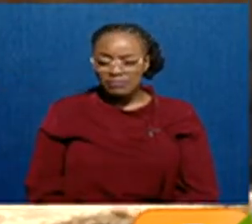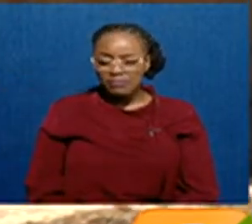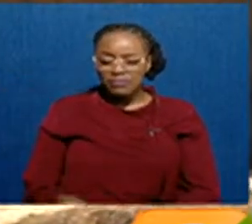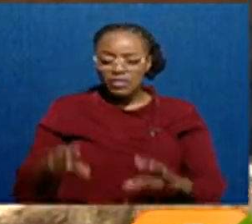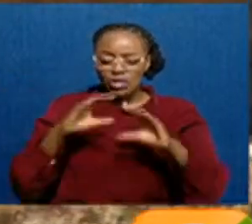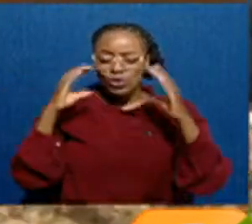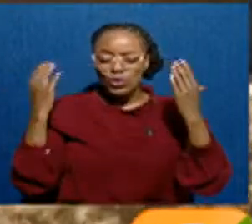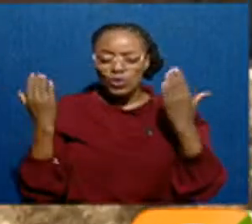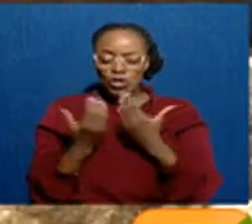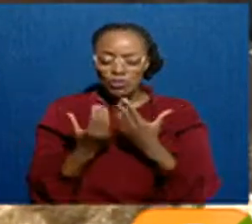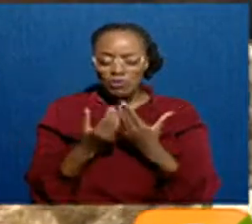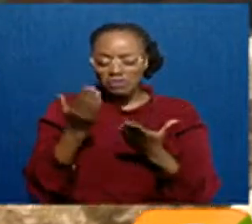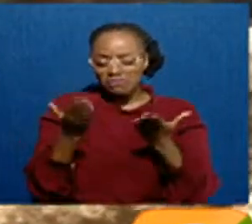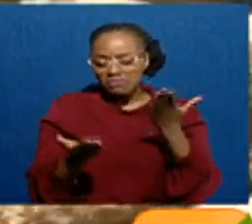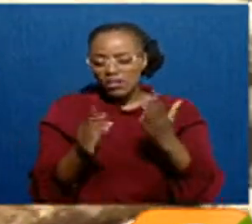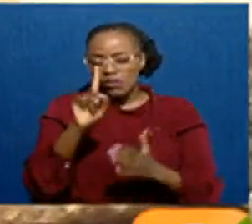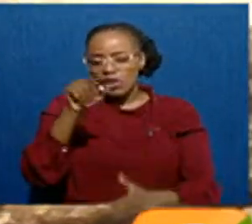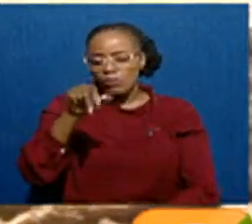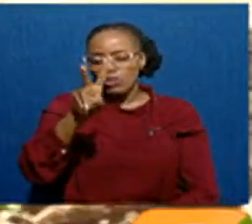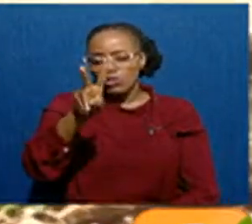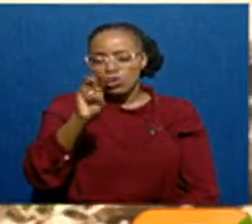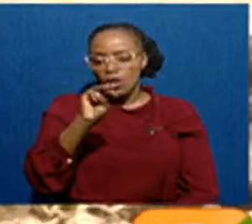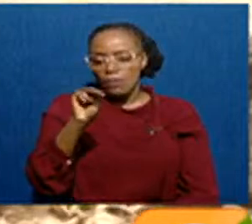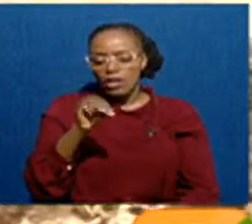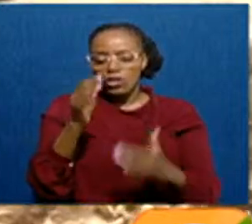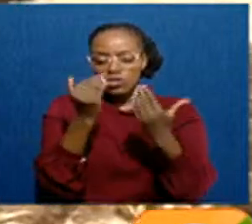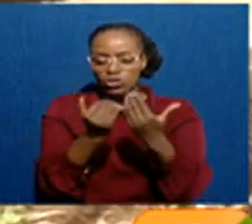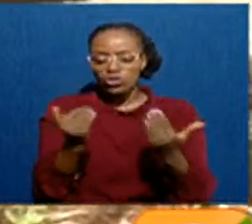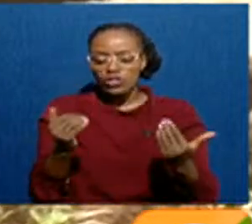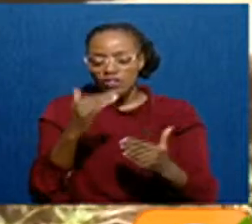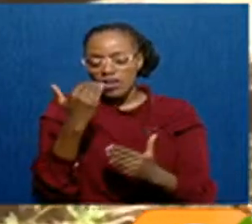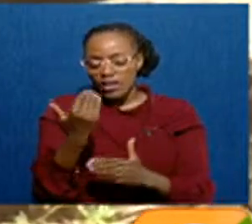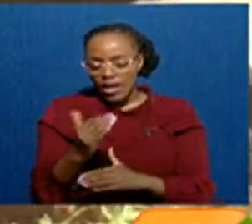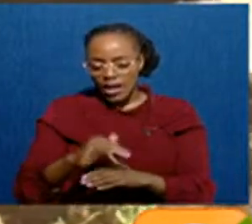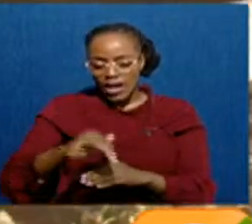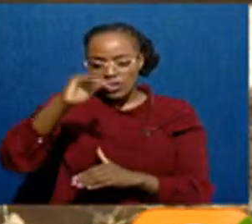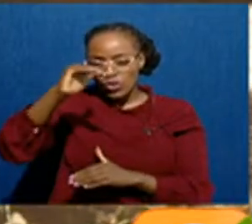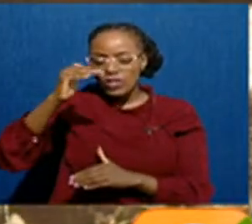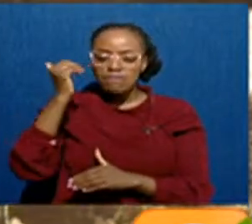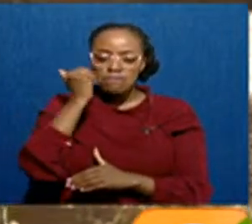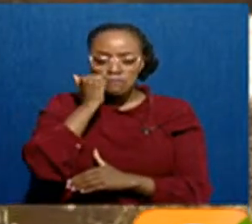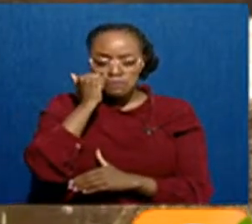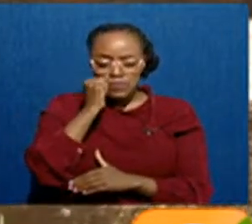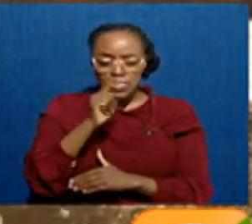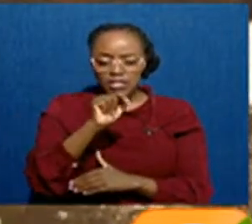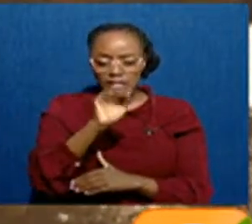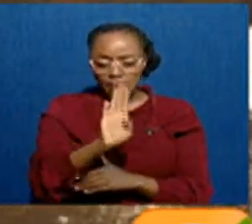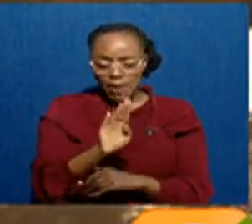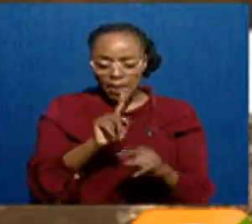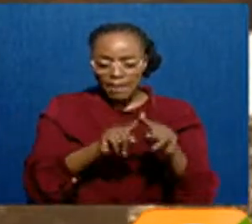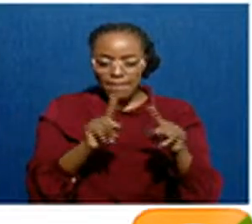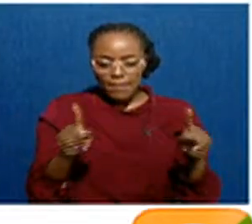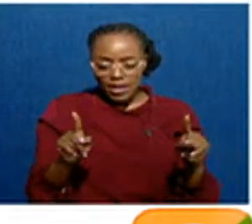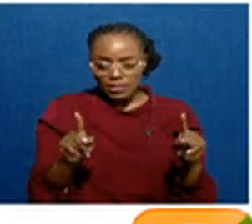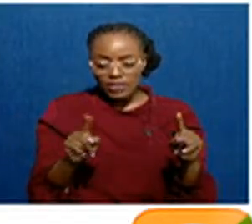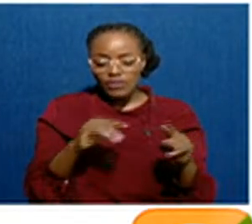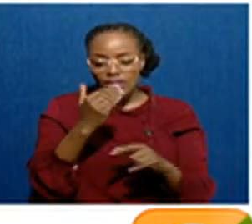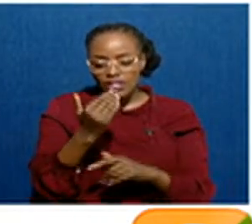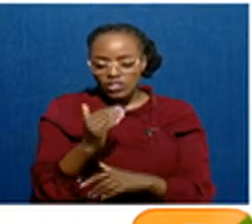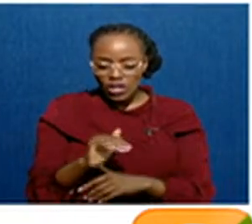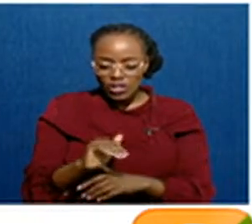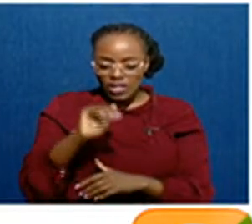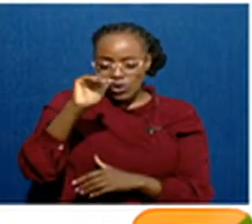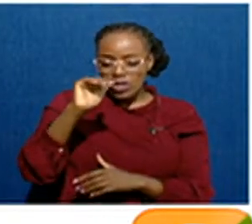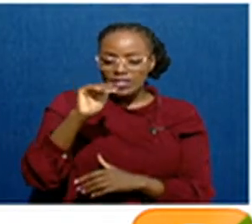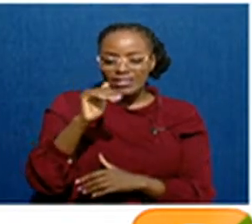Globally, it is estimated that 1.2 million children and young adolescents suffer from TB. But child and adolescent TB